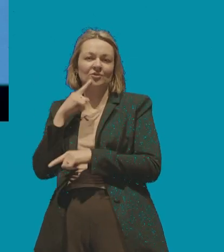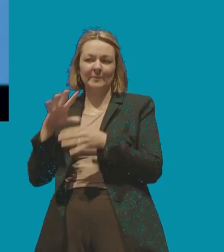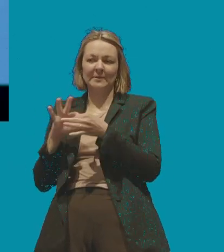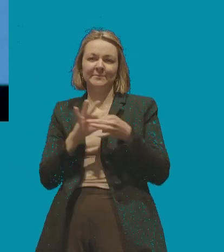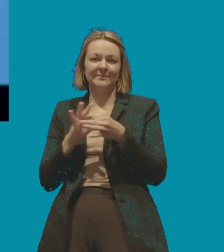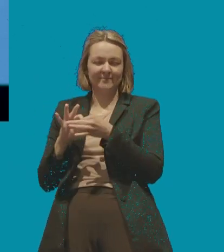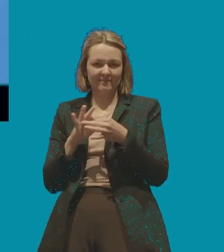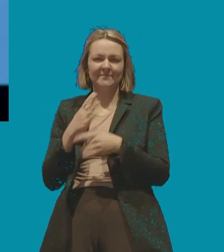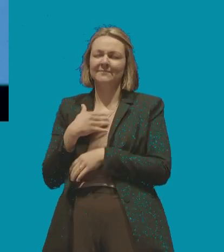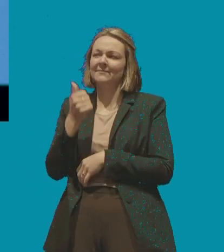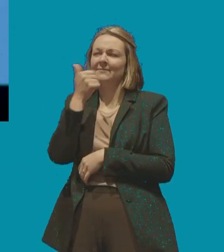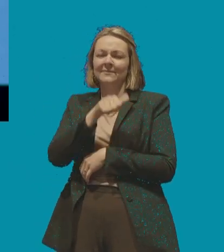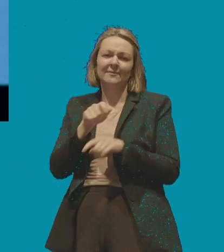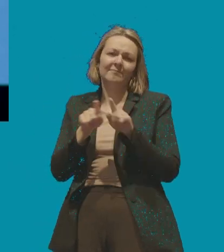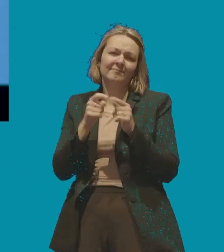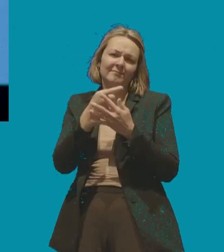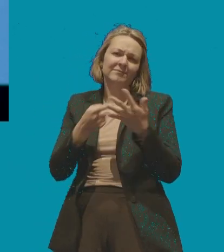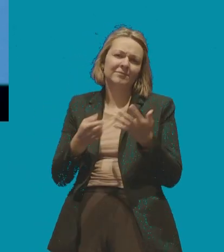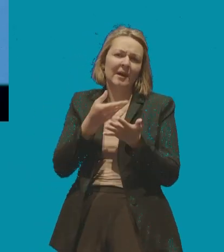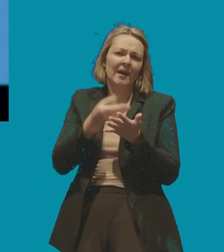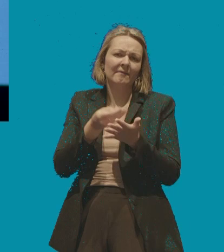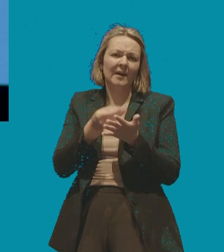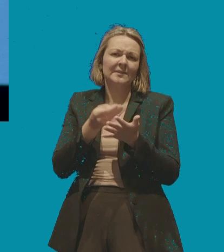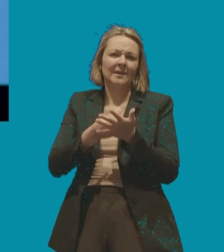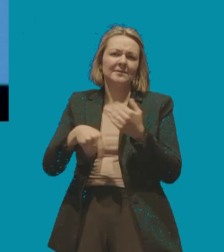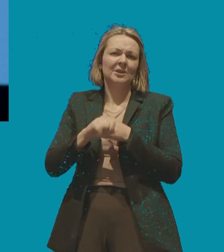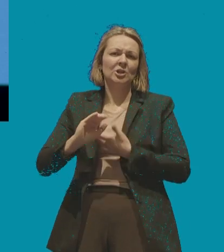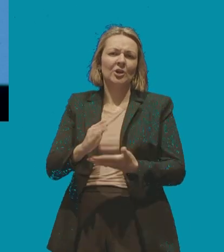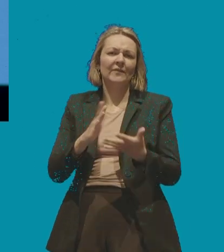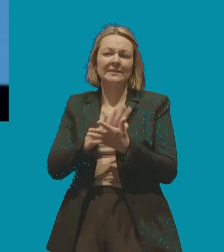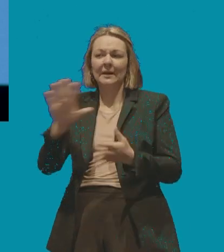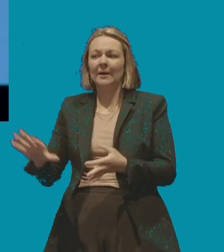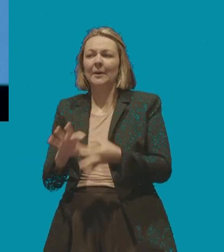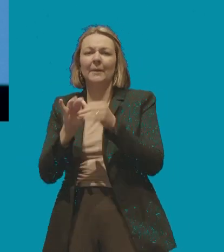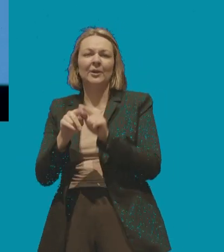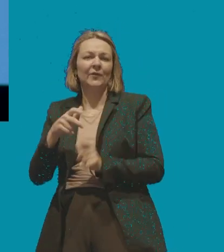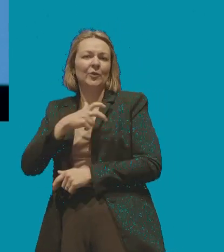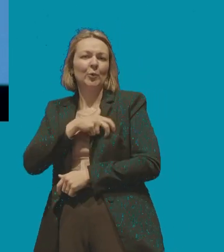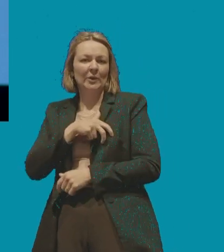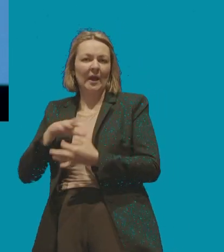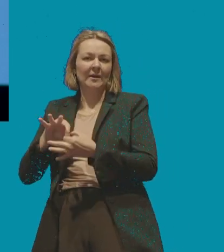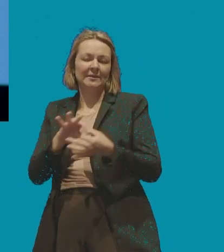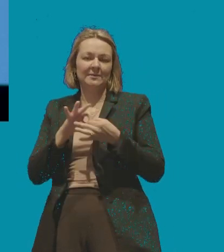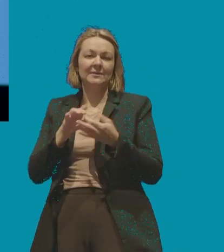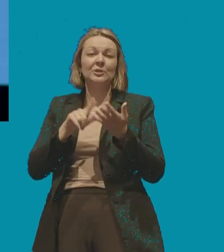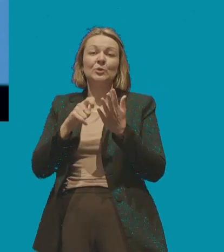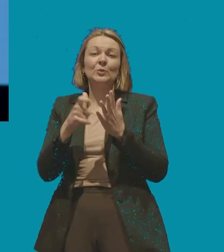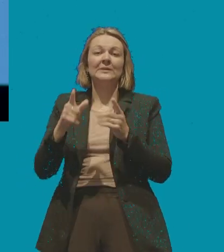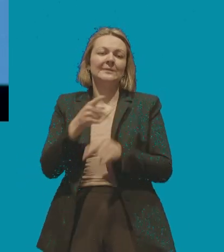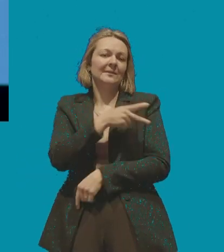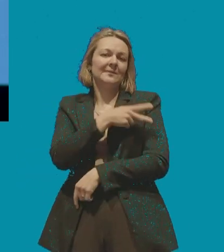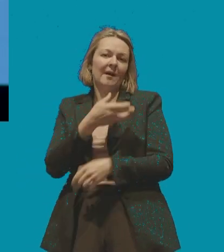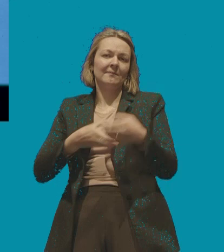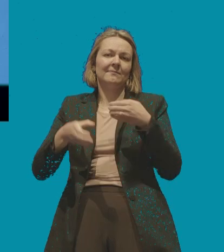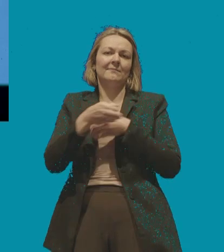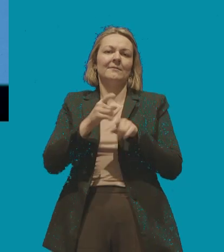for BIFU, the Financial Services Union, now part of Unite. In 2000, Paul joined the TUC staff, later becoming Regional